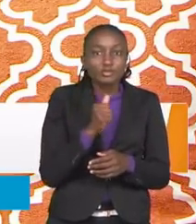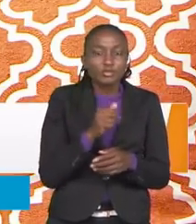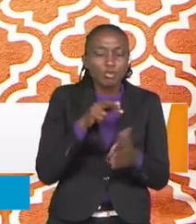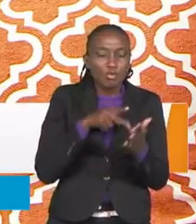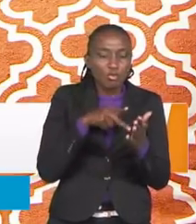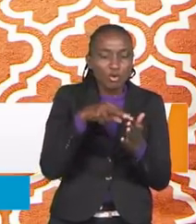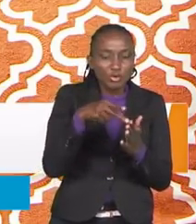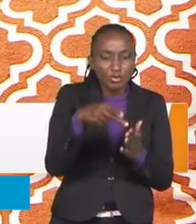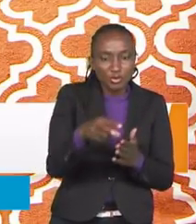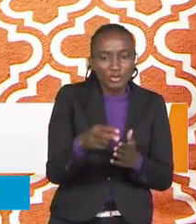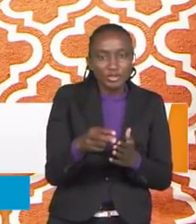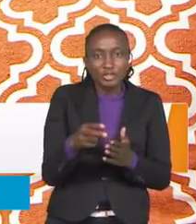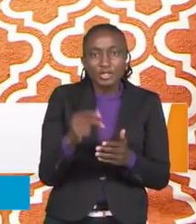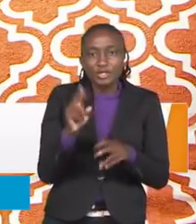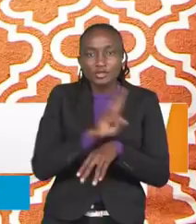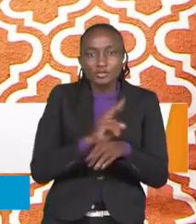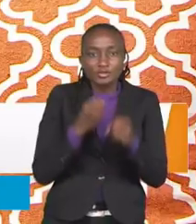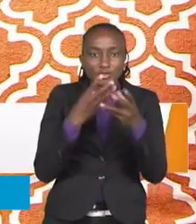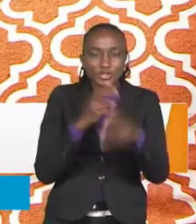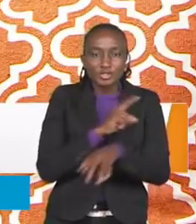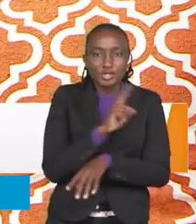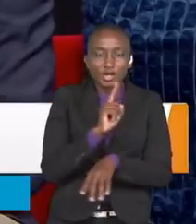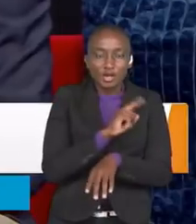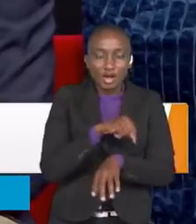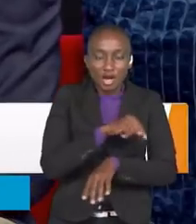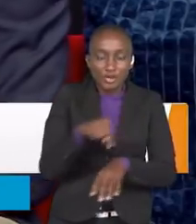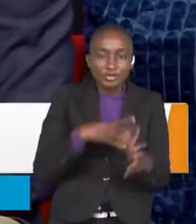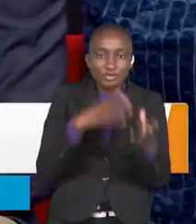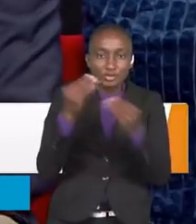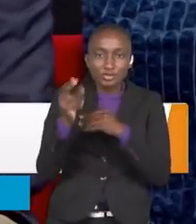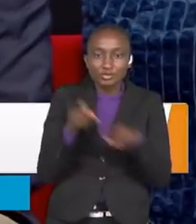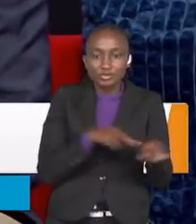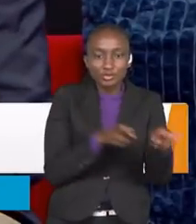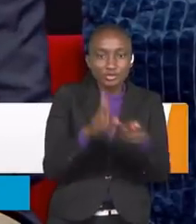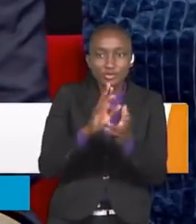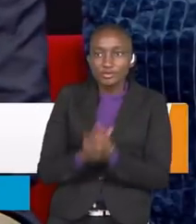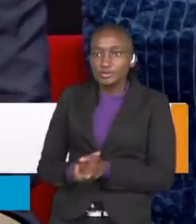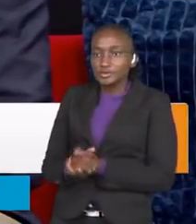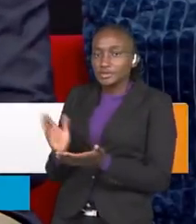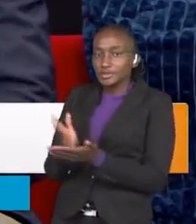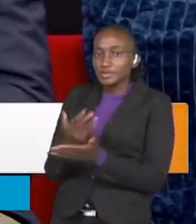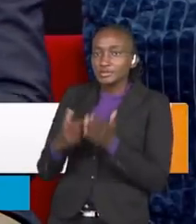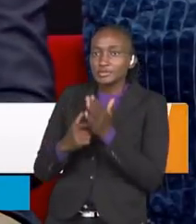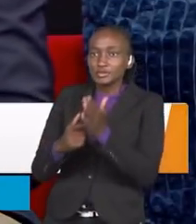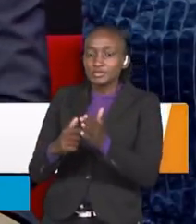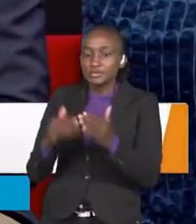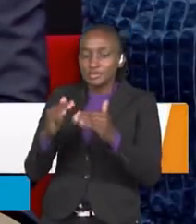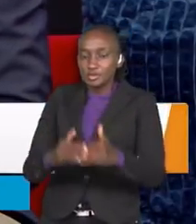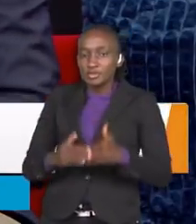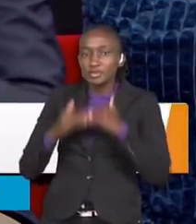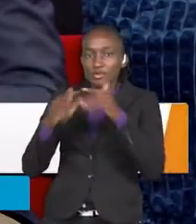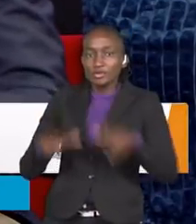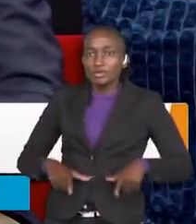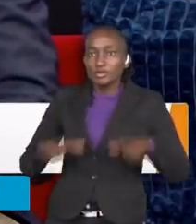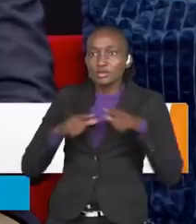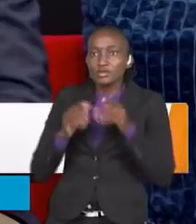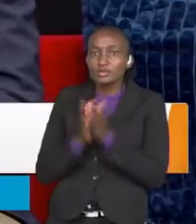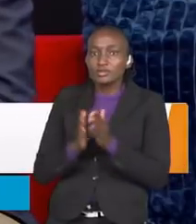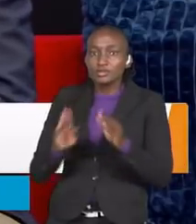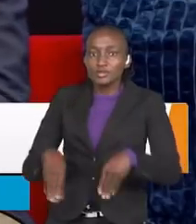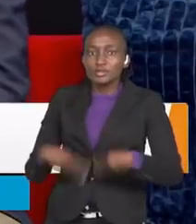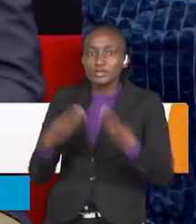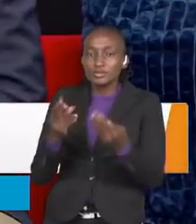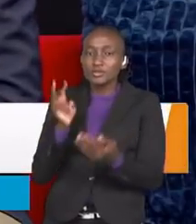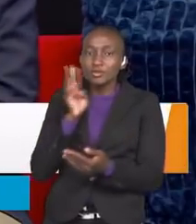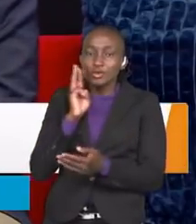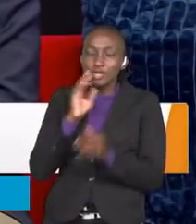much time just going to the river. Wow, it's true that. Now, the know-how. Yes, at some point you will improve their lives by giving them pumps,